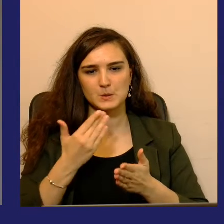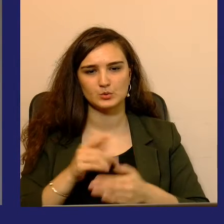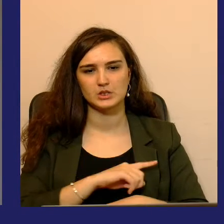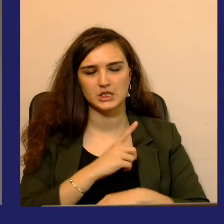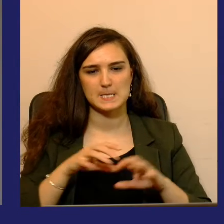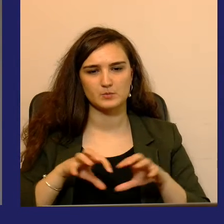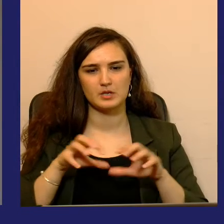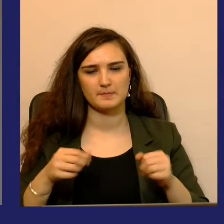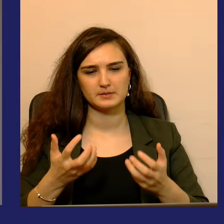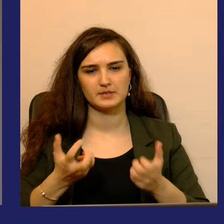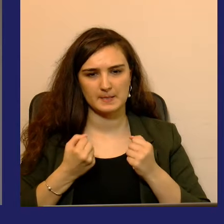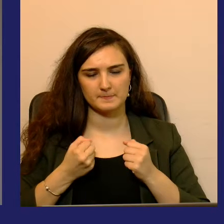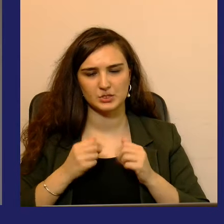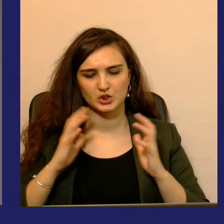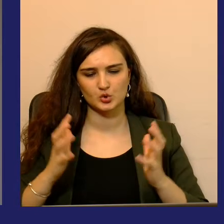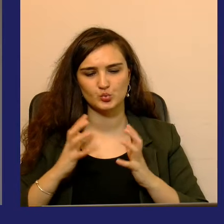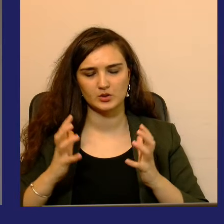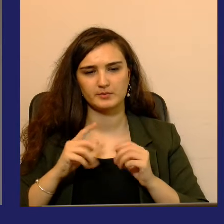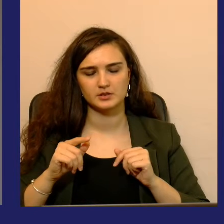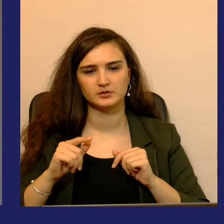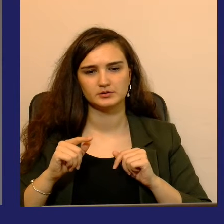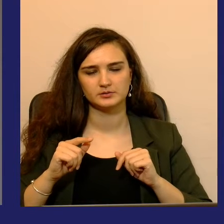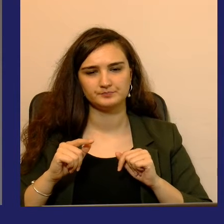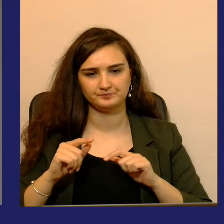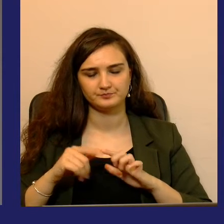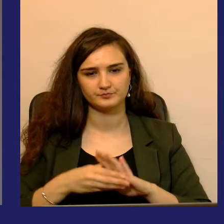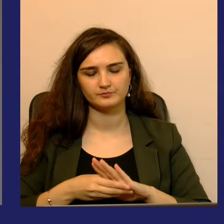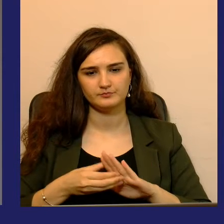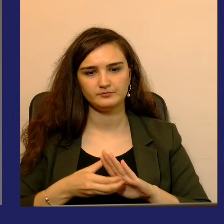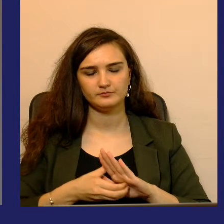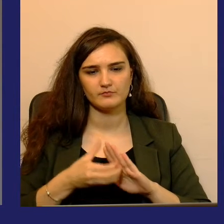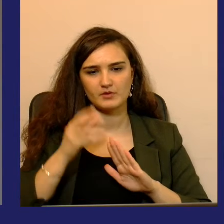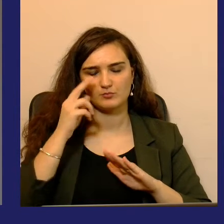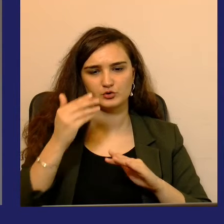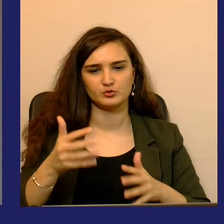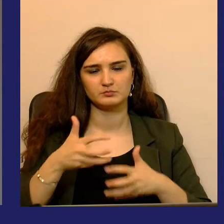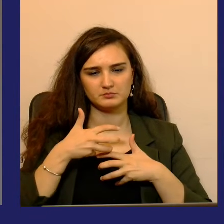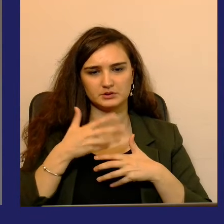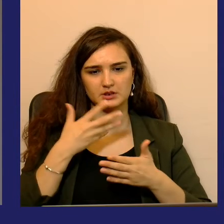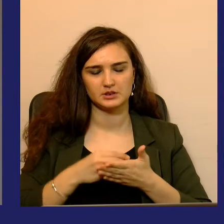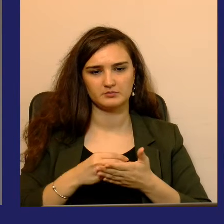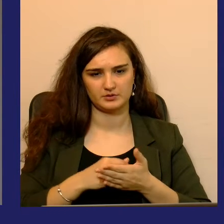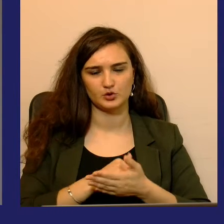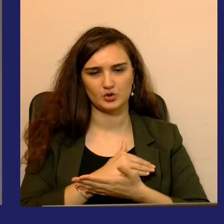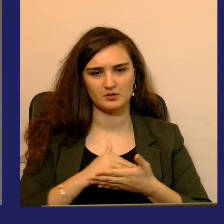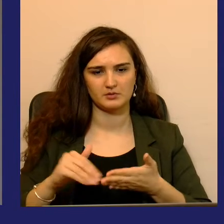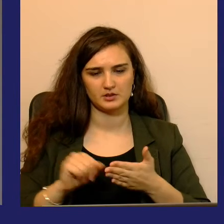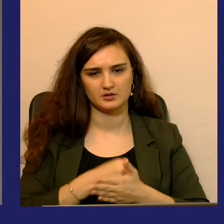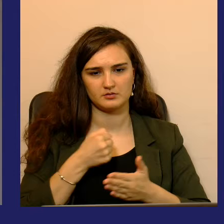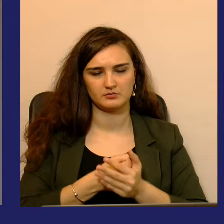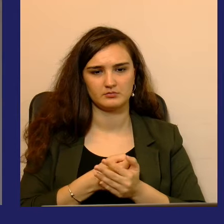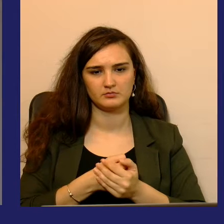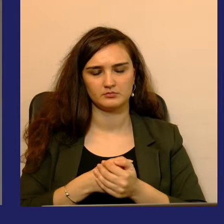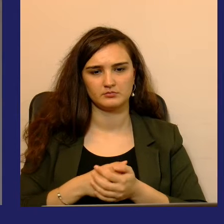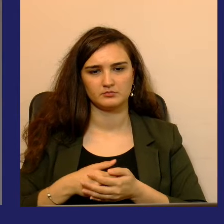roots of state capture. So obviously when a politician wins an election, they may get, you